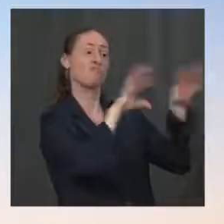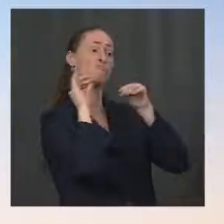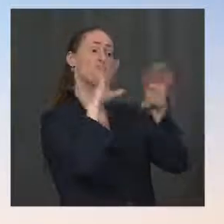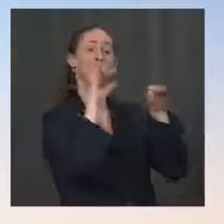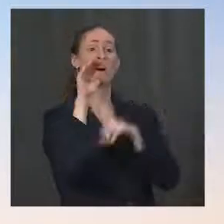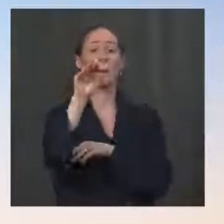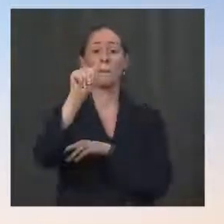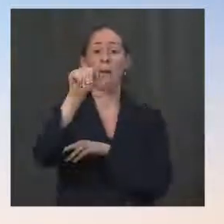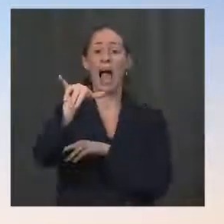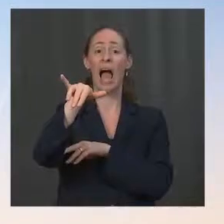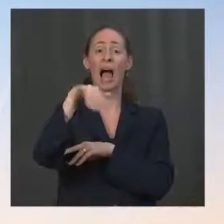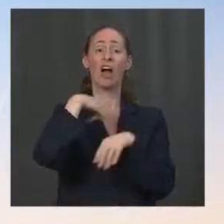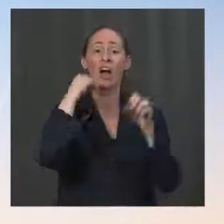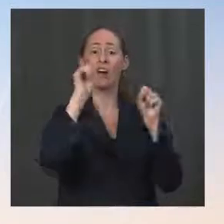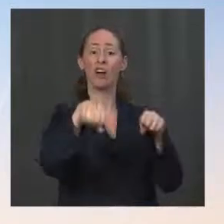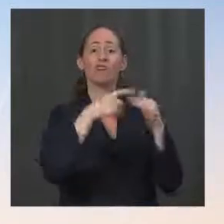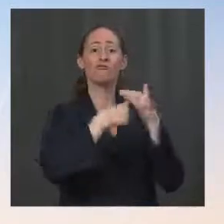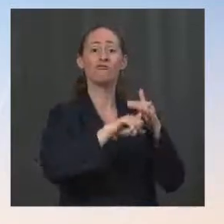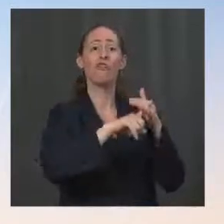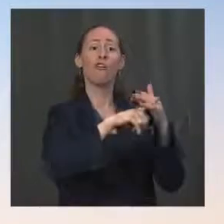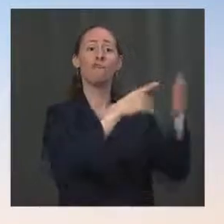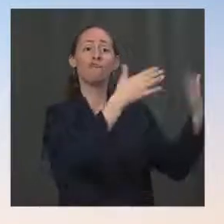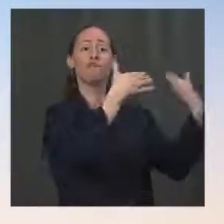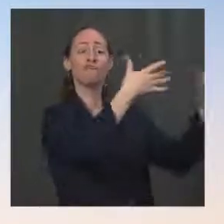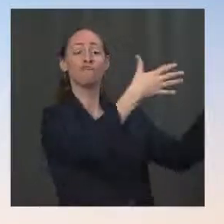personnel. We're going to put out an announcement that says,